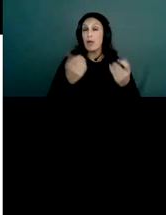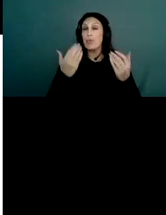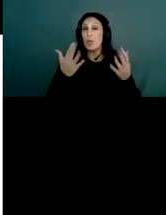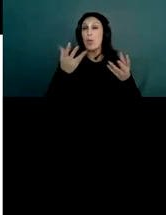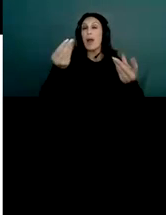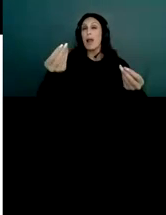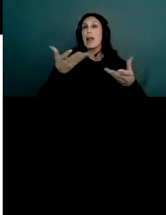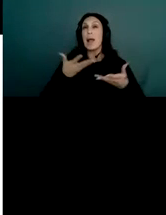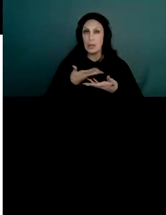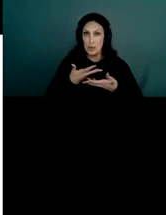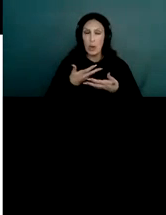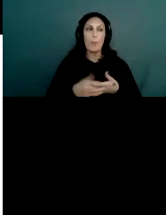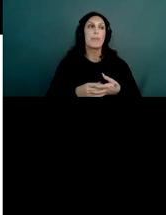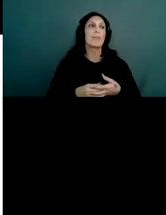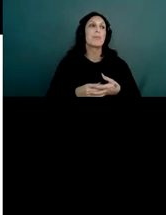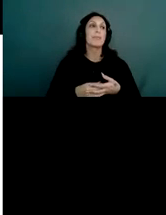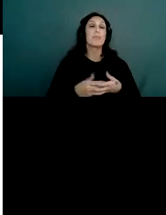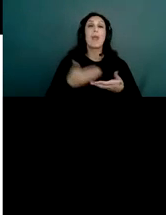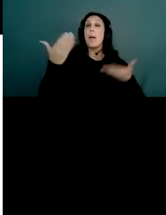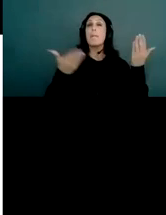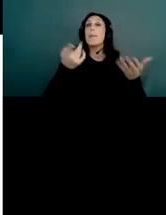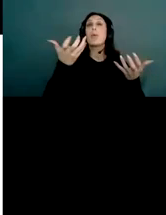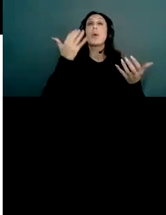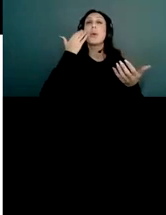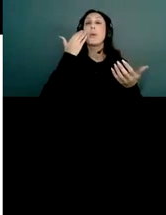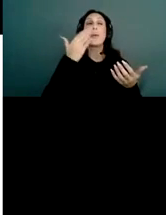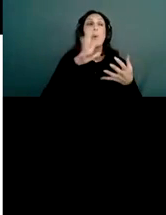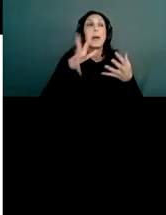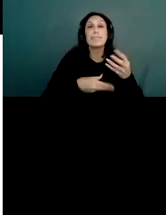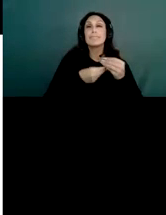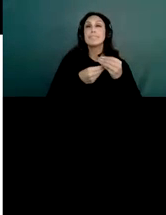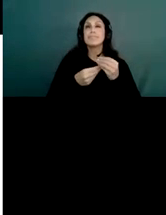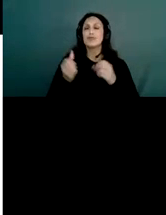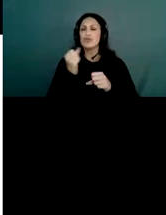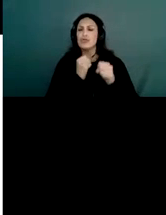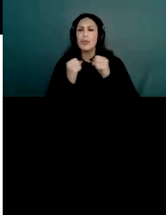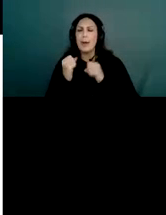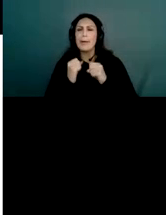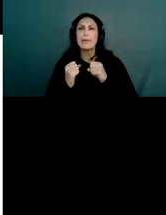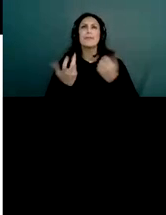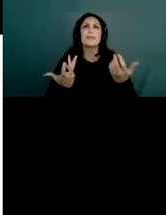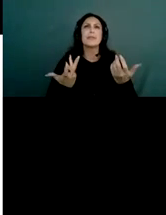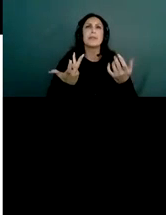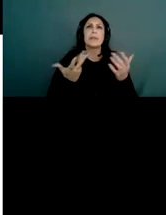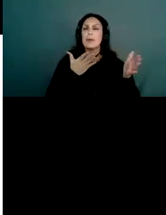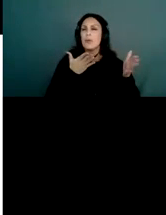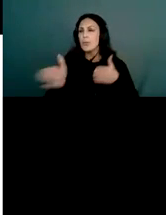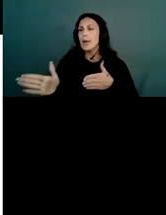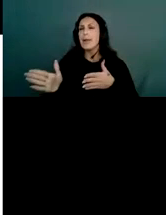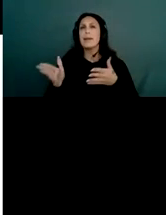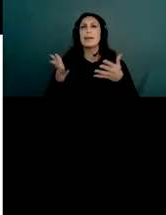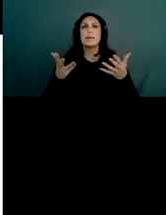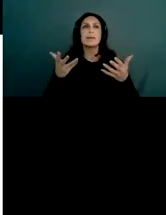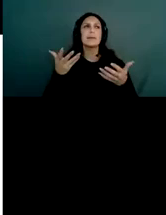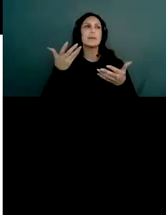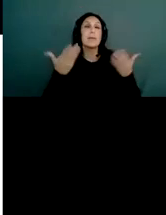know. Maybe you want to know about additional strategies you can use with your child that are not